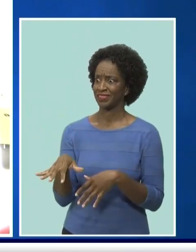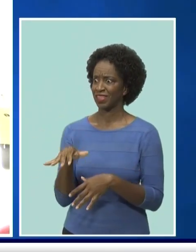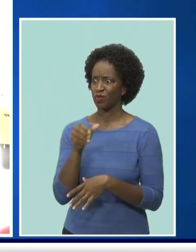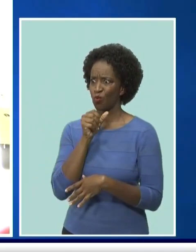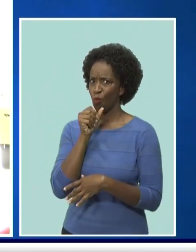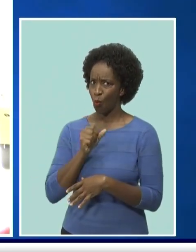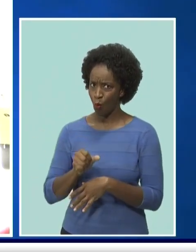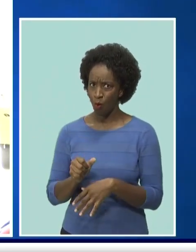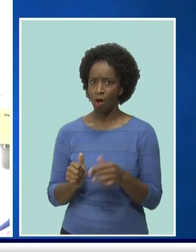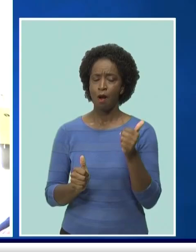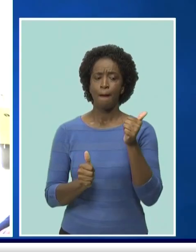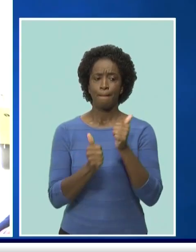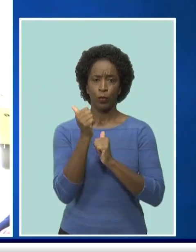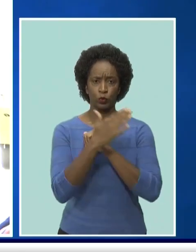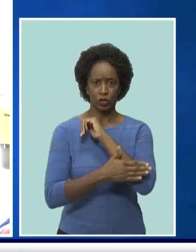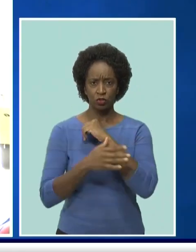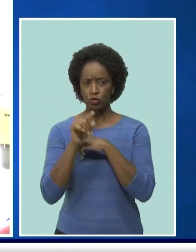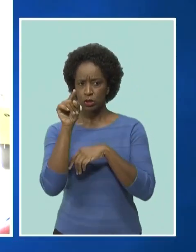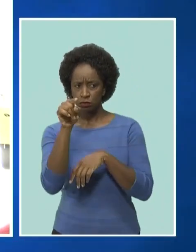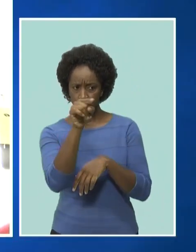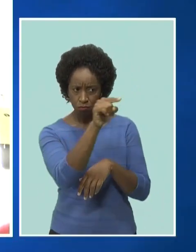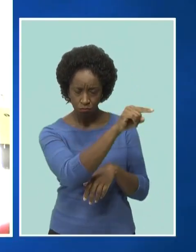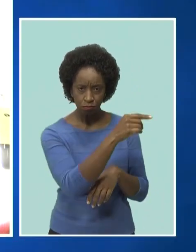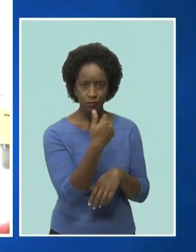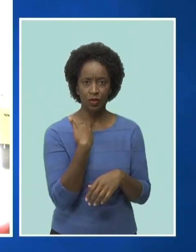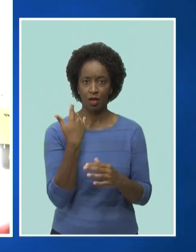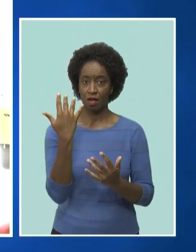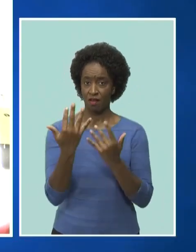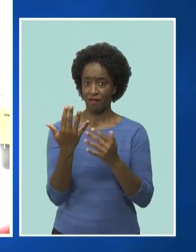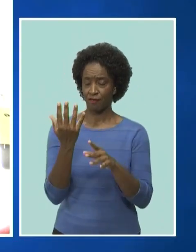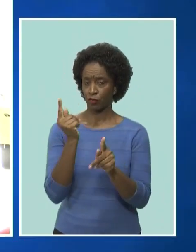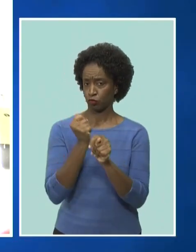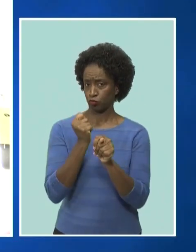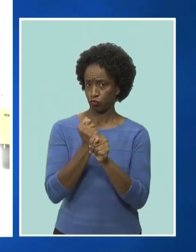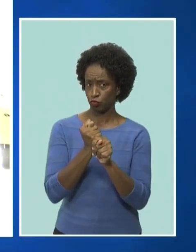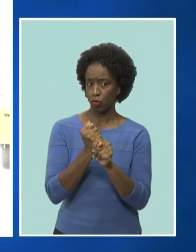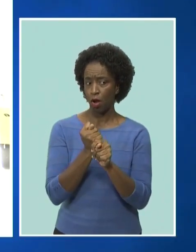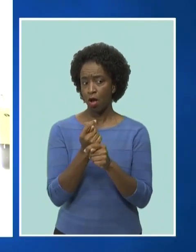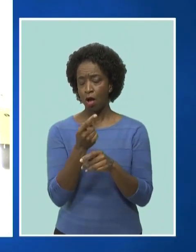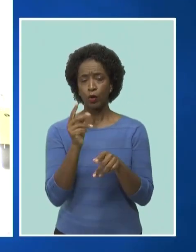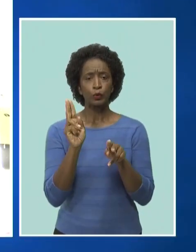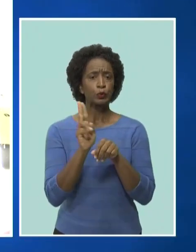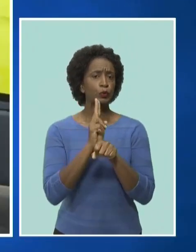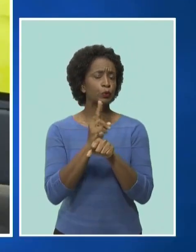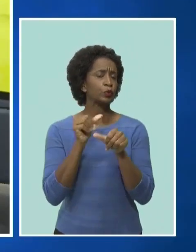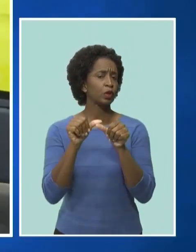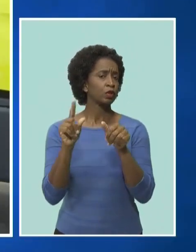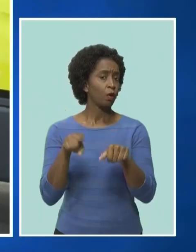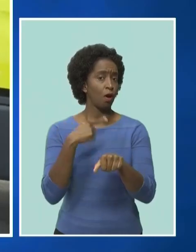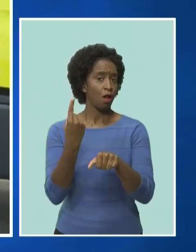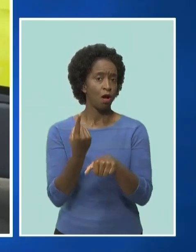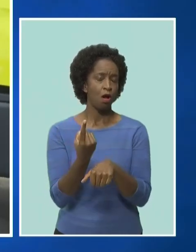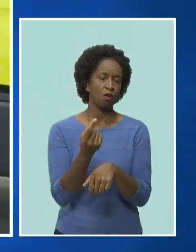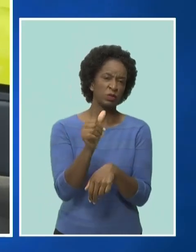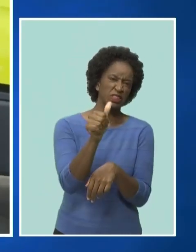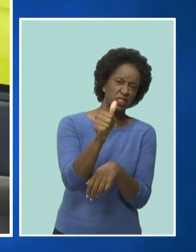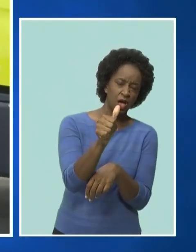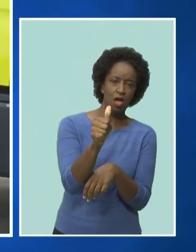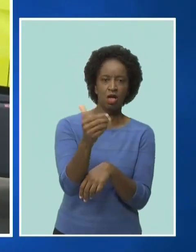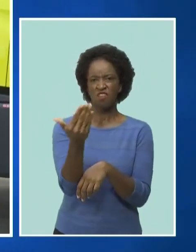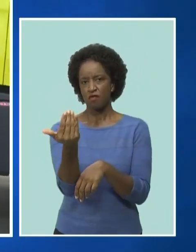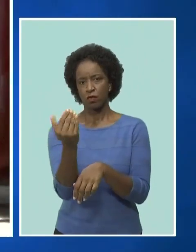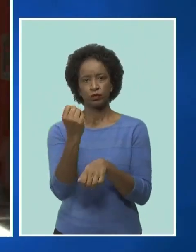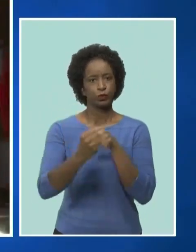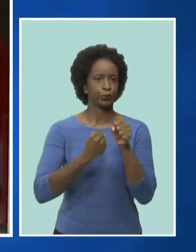countries retire their fire plants at between 10 to 15 years. Home Affairs Minister Wilfred Abrams said after